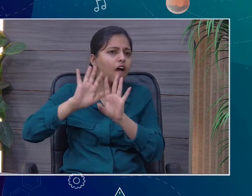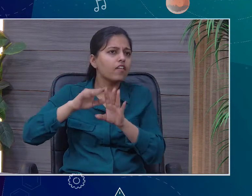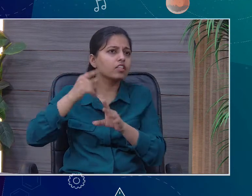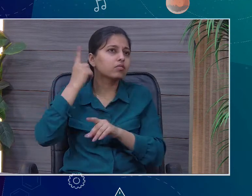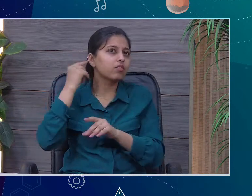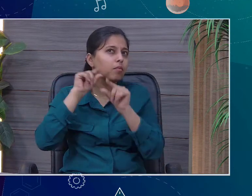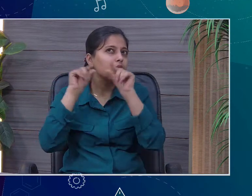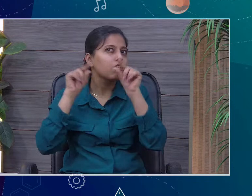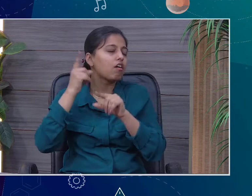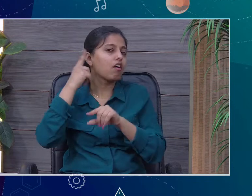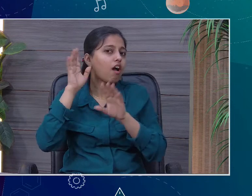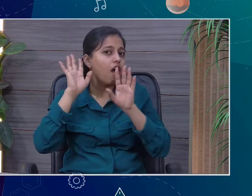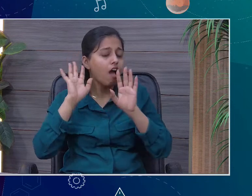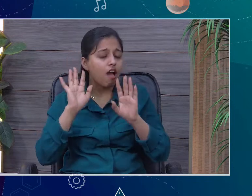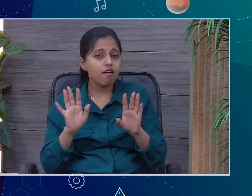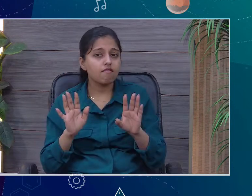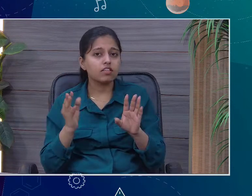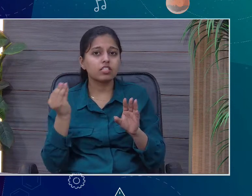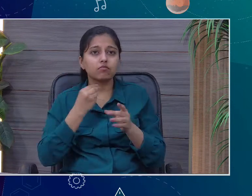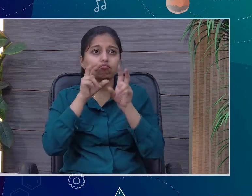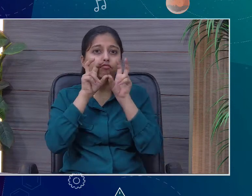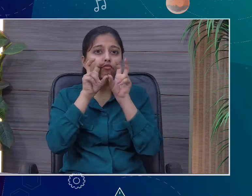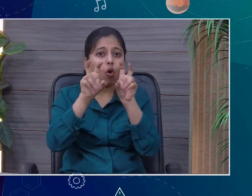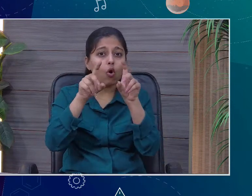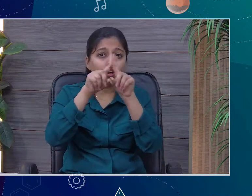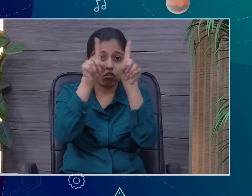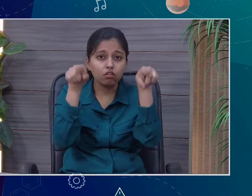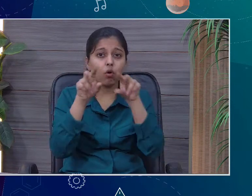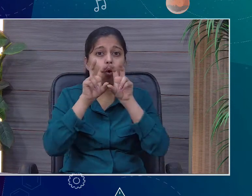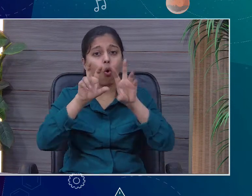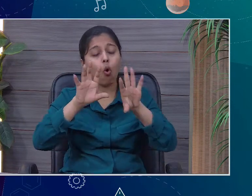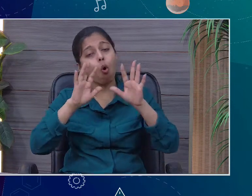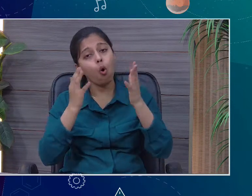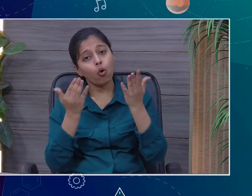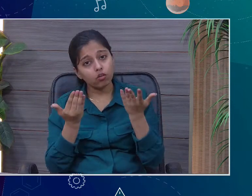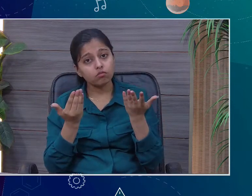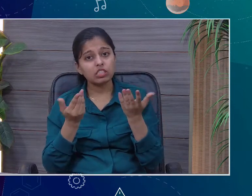sentences, they are watching it on the screen as well,